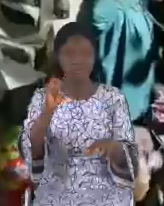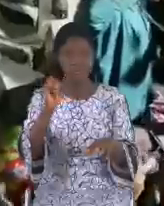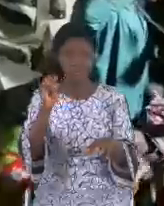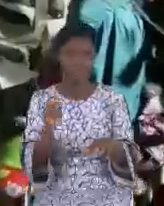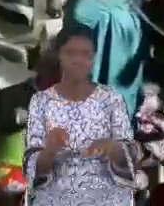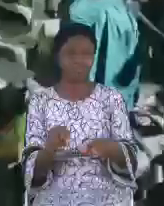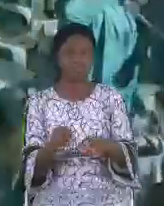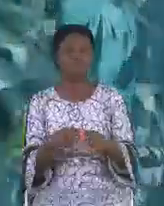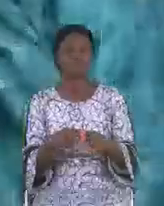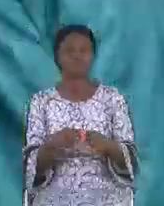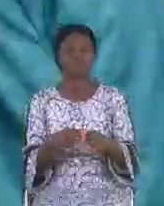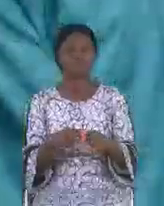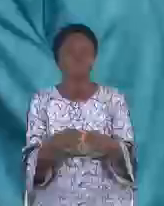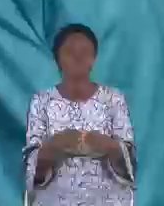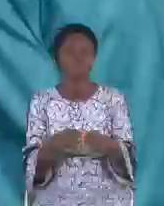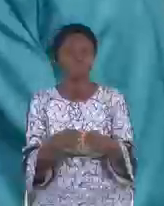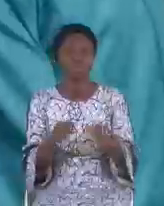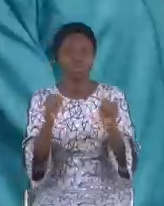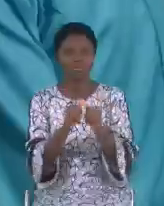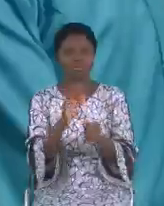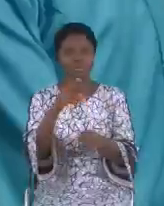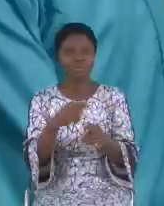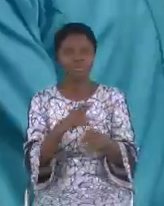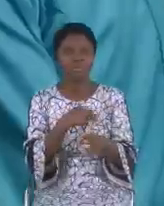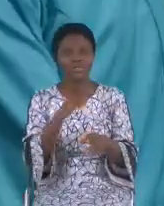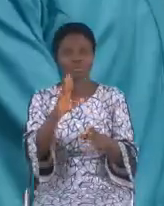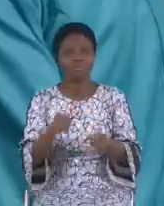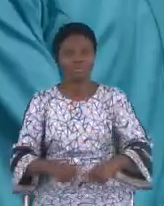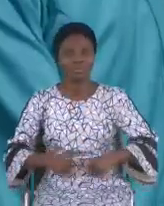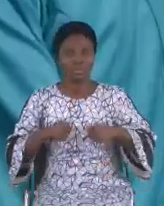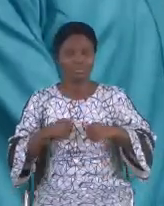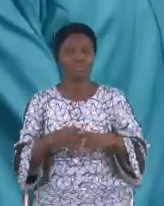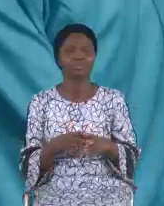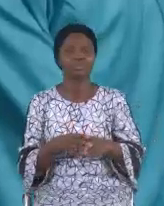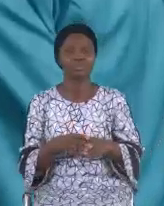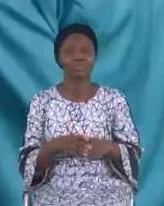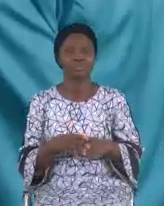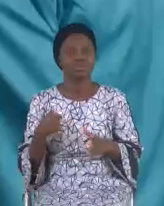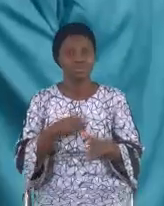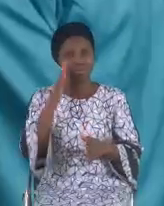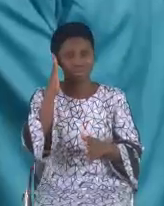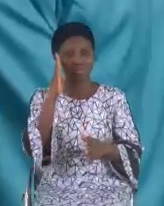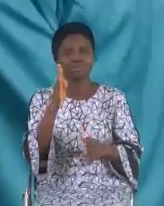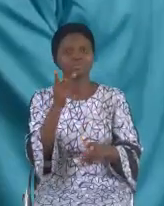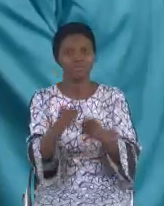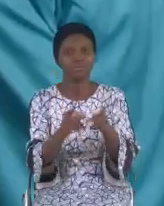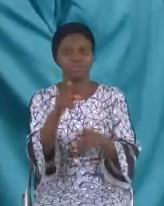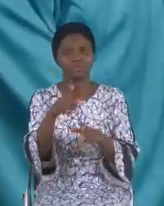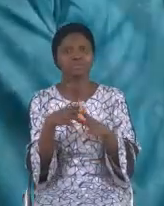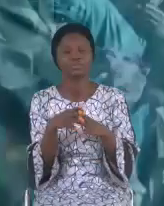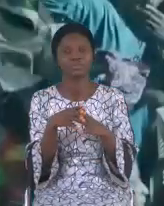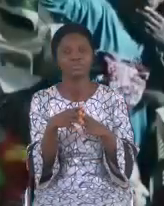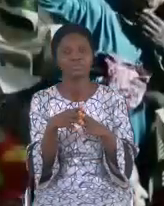name and your address. We will reach out to you.